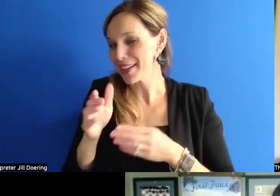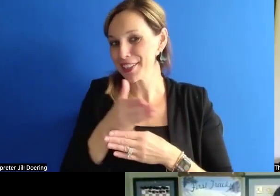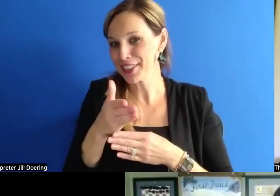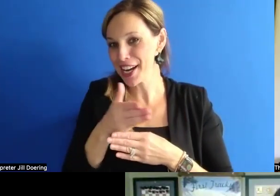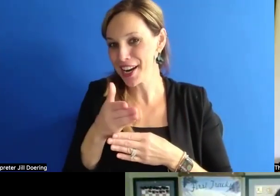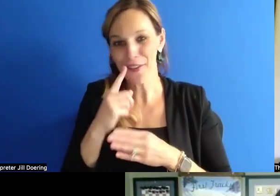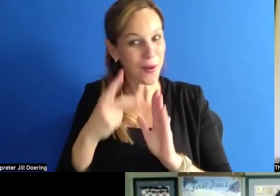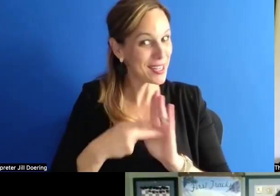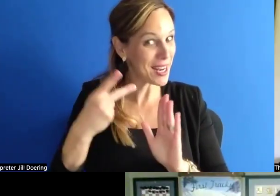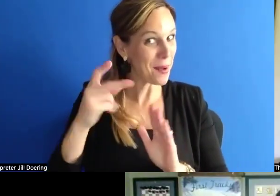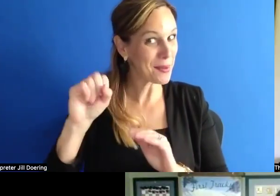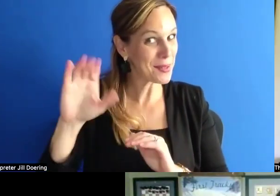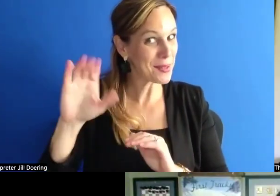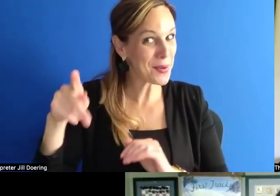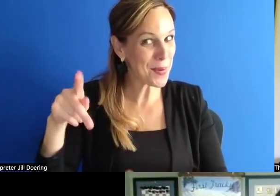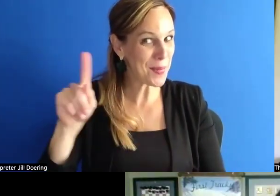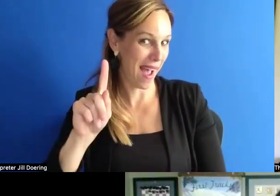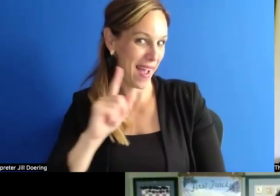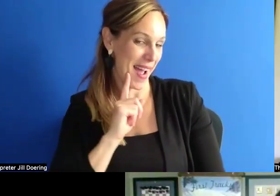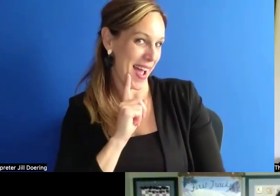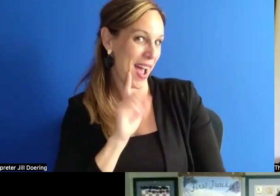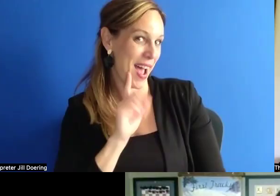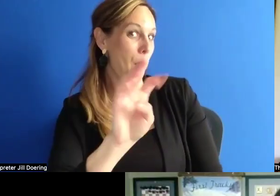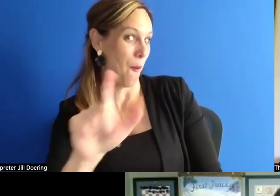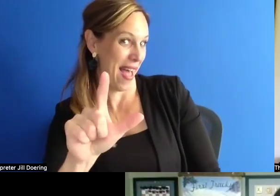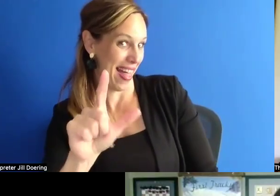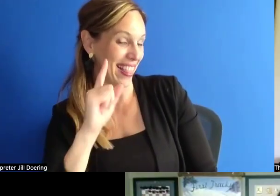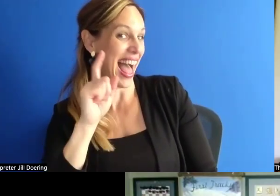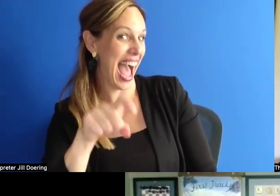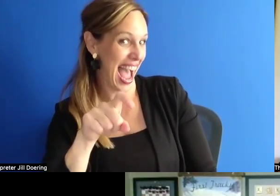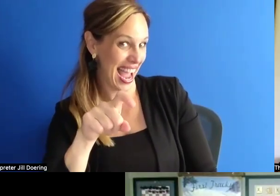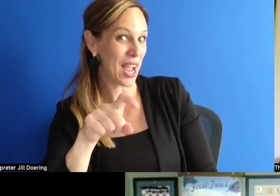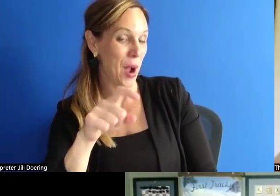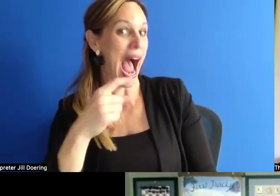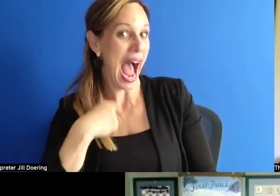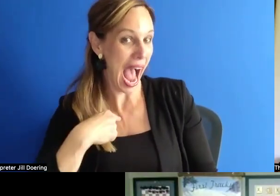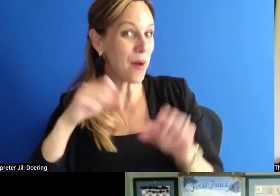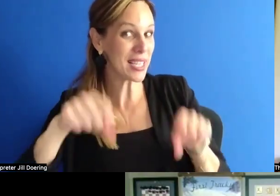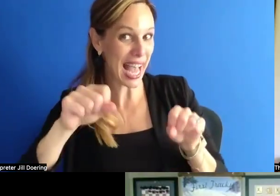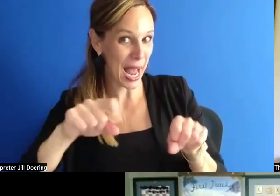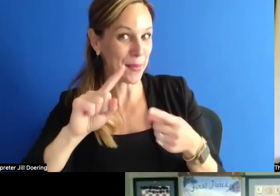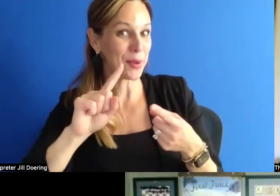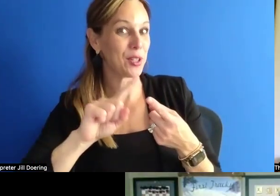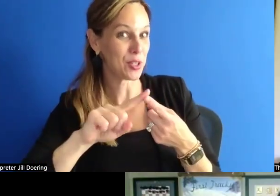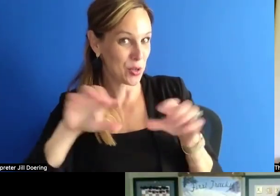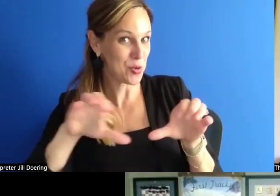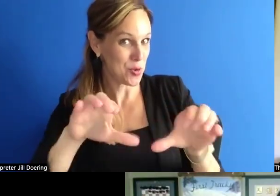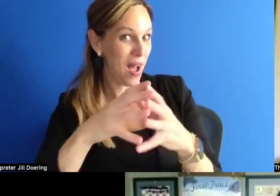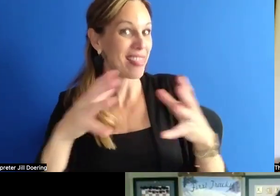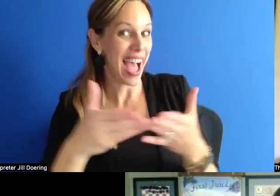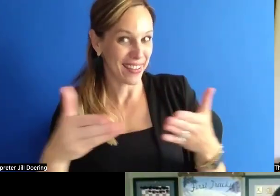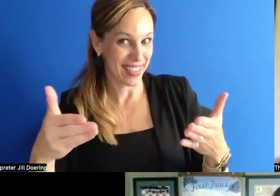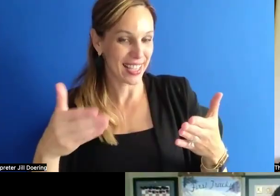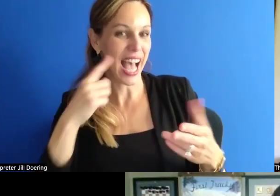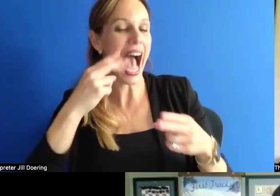Scoop? Well, I got to do a lot of things that I did not think that I would get to do. I call them